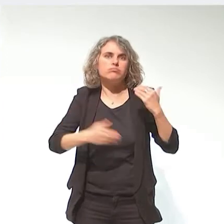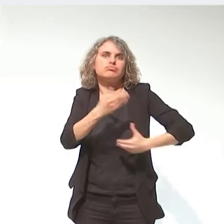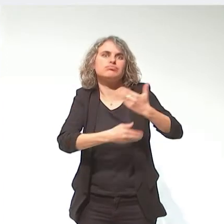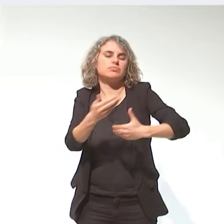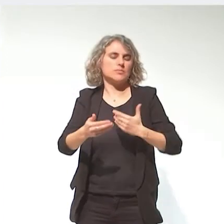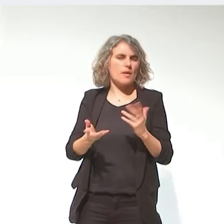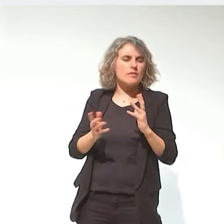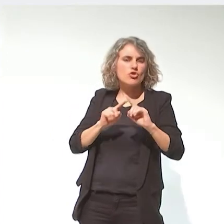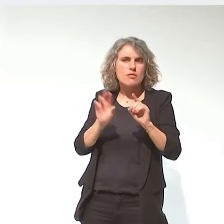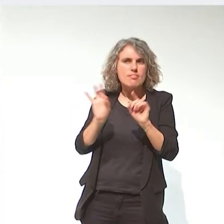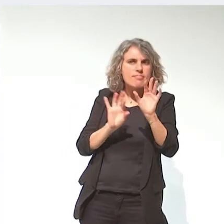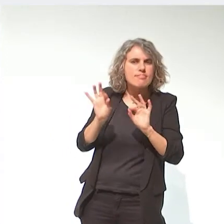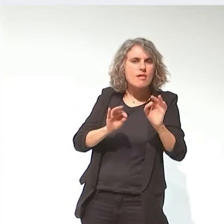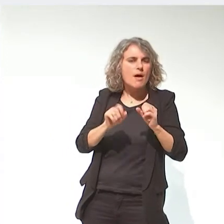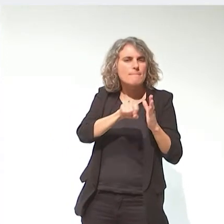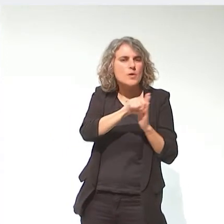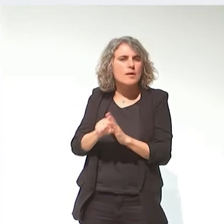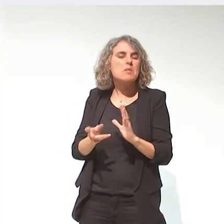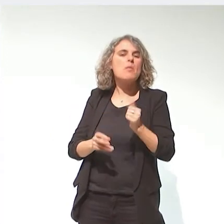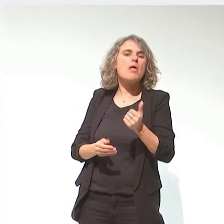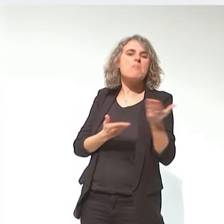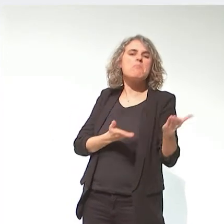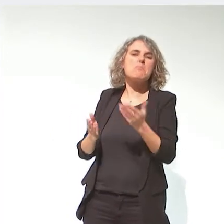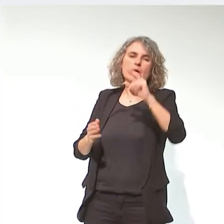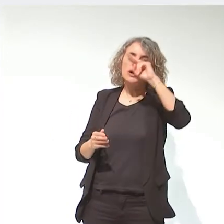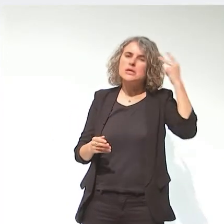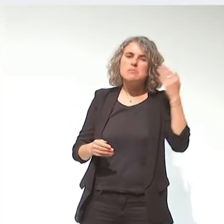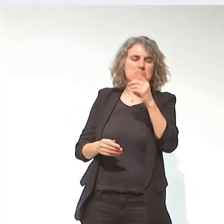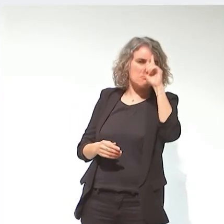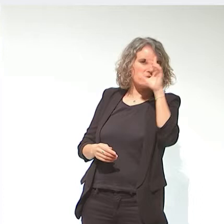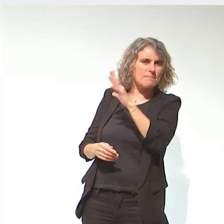everything at once, of course, in your respective countries. Perhaps we can turn to Lithuania.